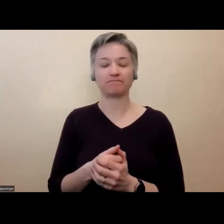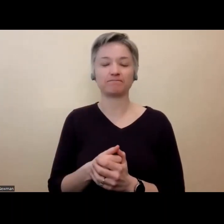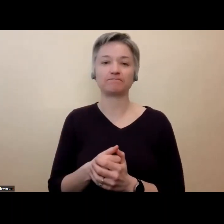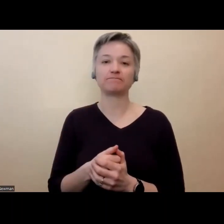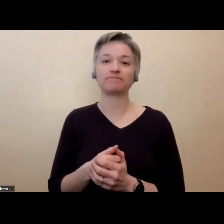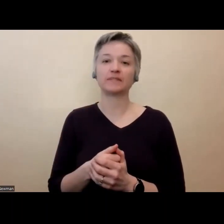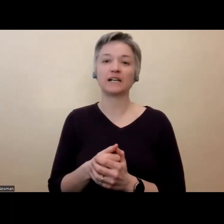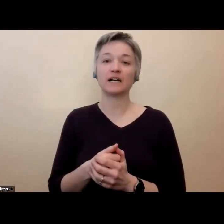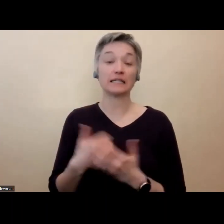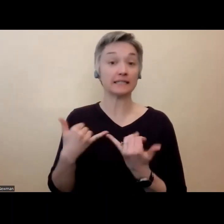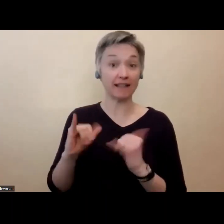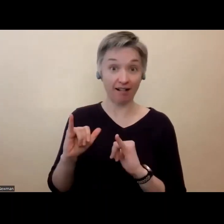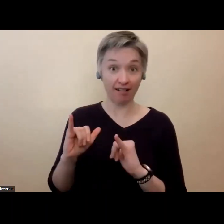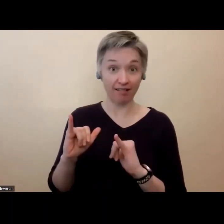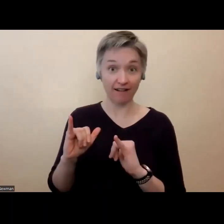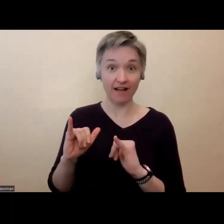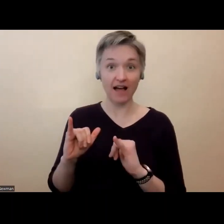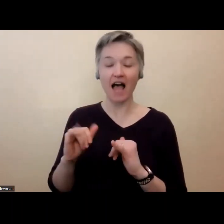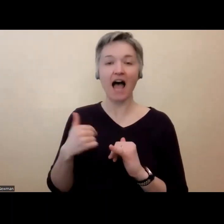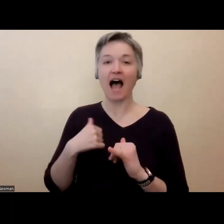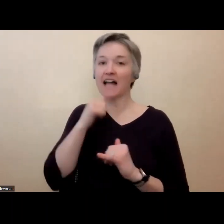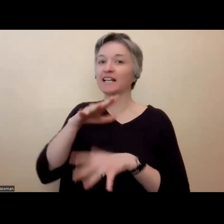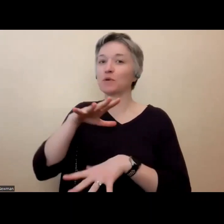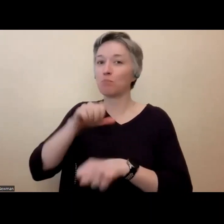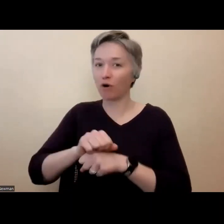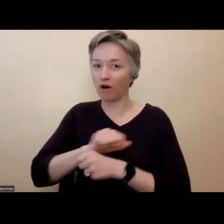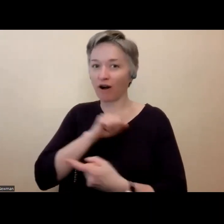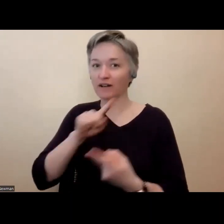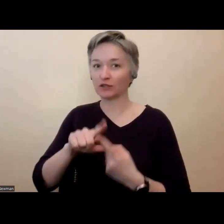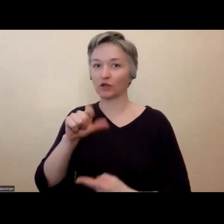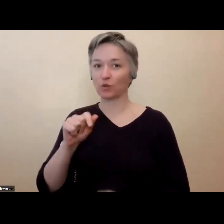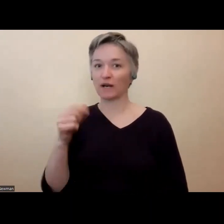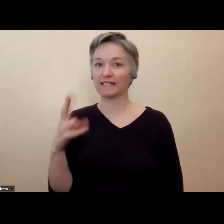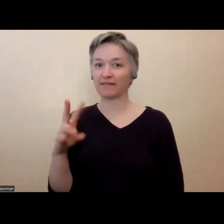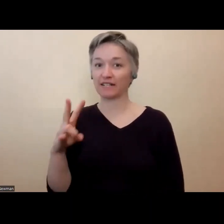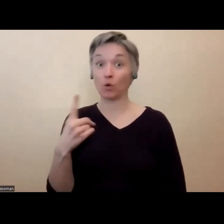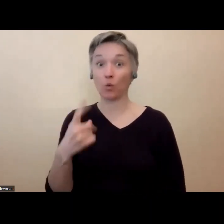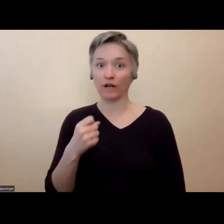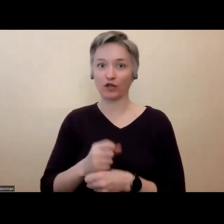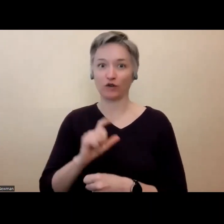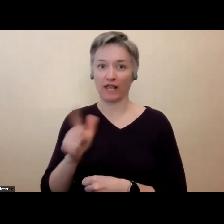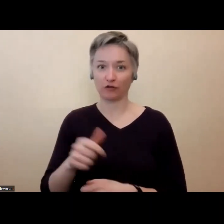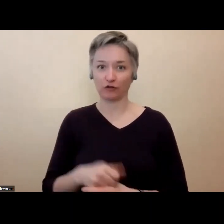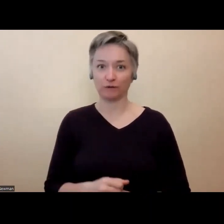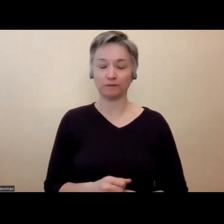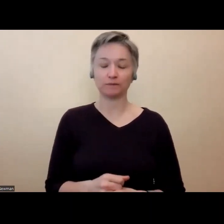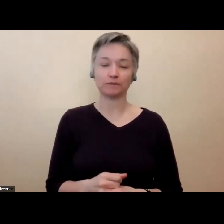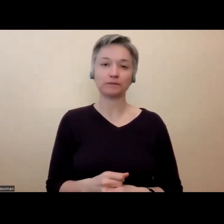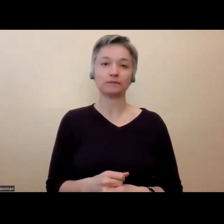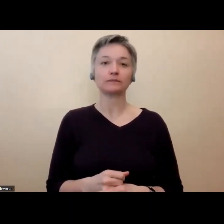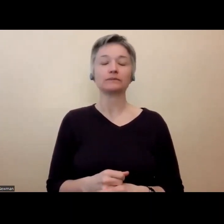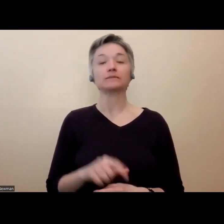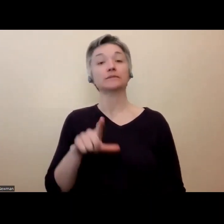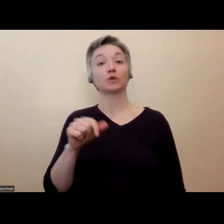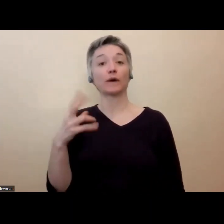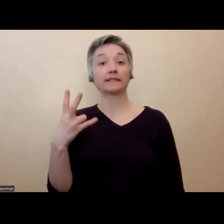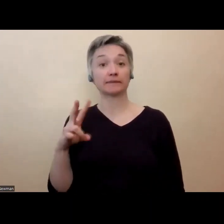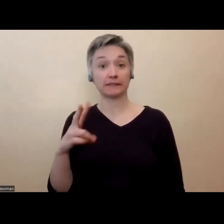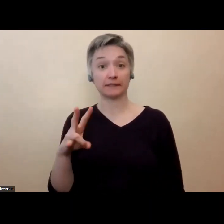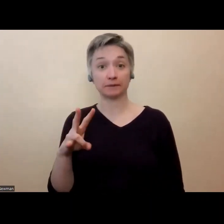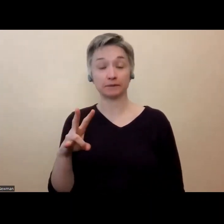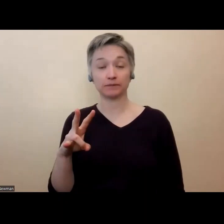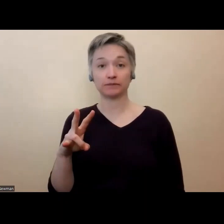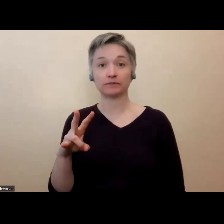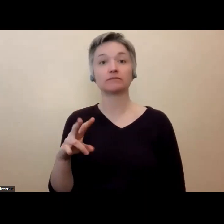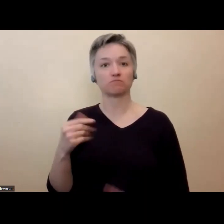with that, I never got the first one until 2017, a year later. In 2017, I